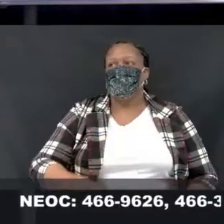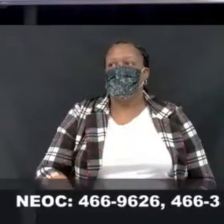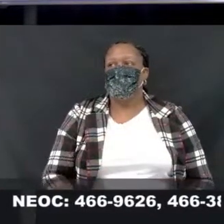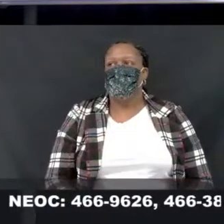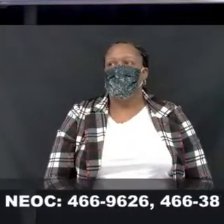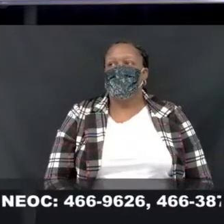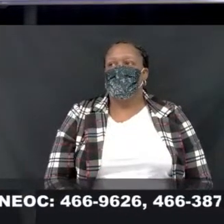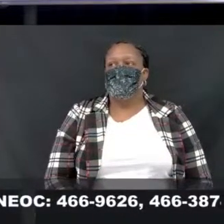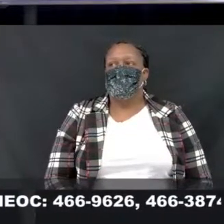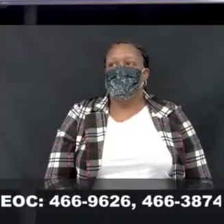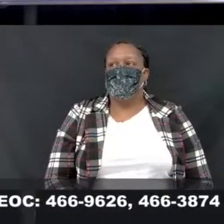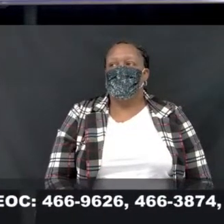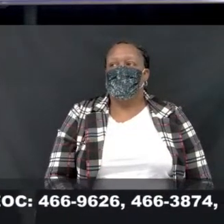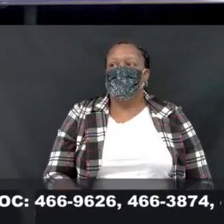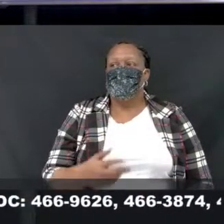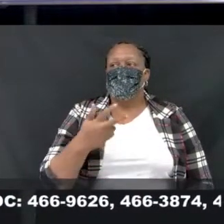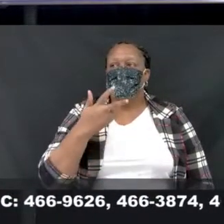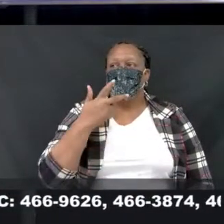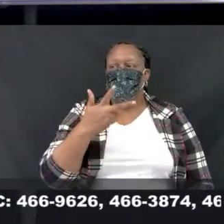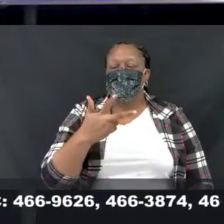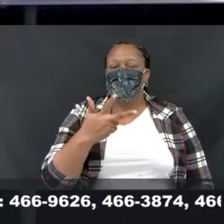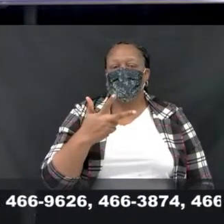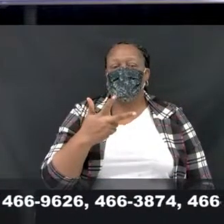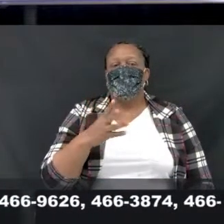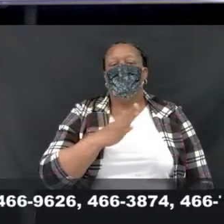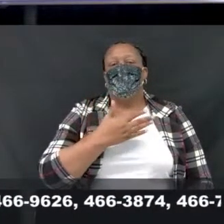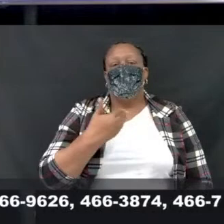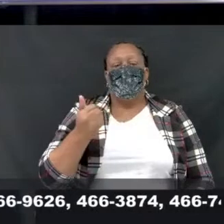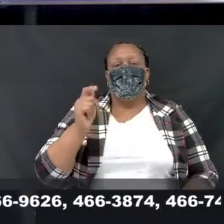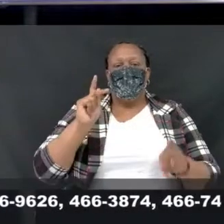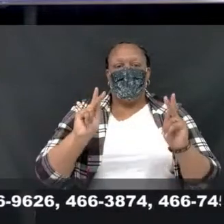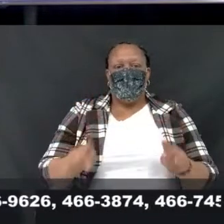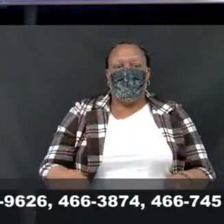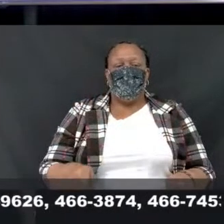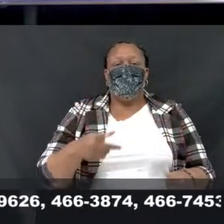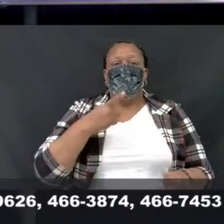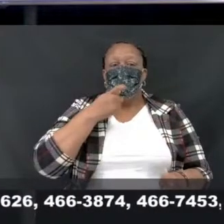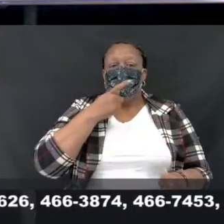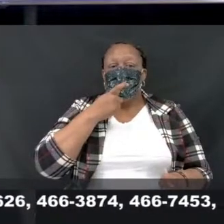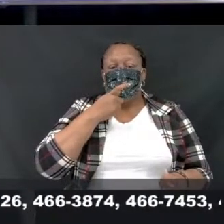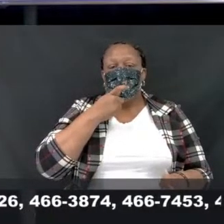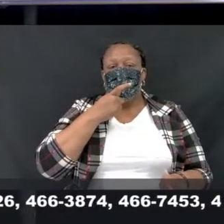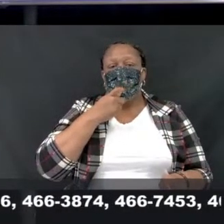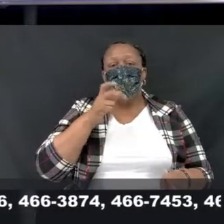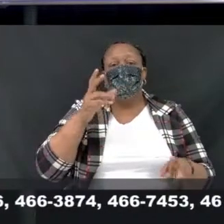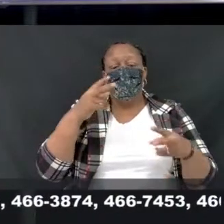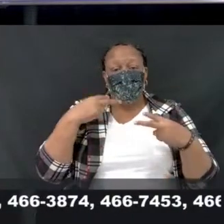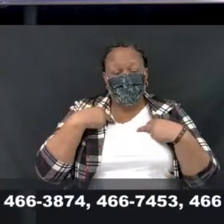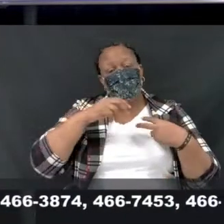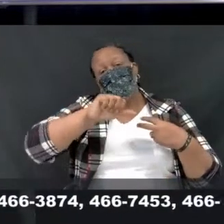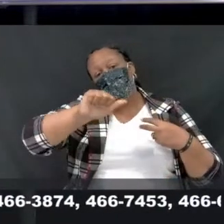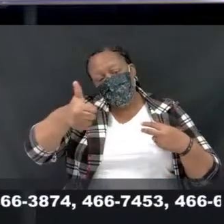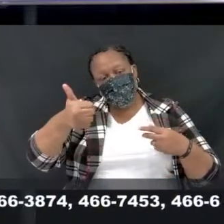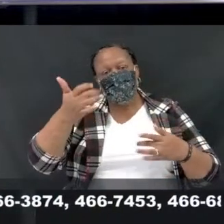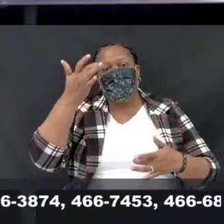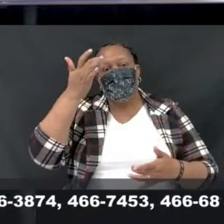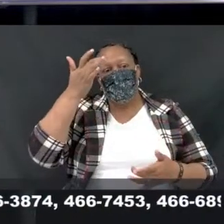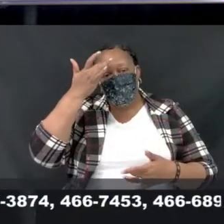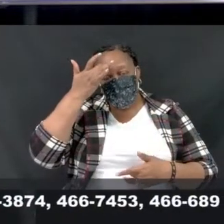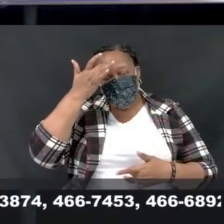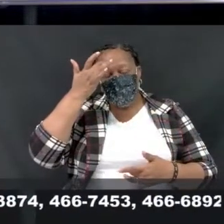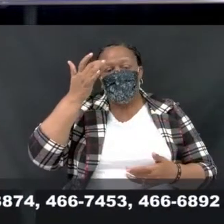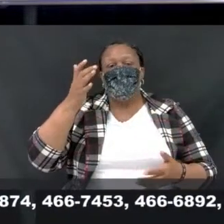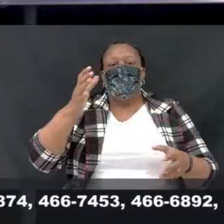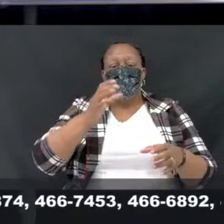immune system would have received 3 shots, and the immunocompromised person would have received 4 shots. I just want to add something to